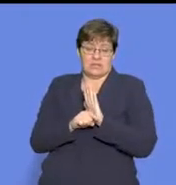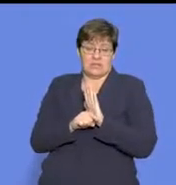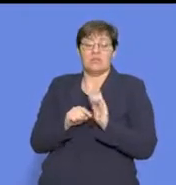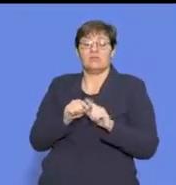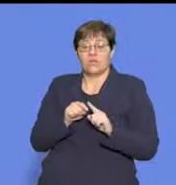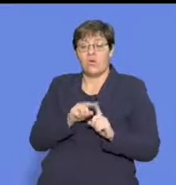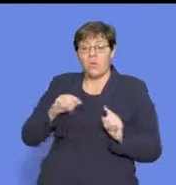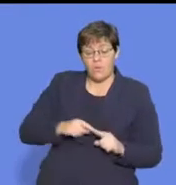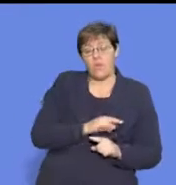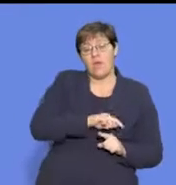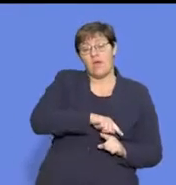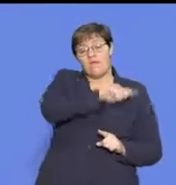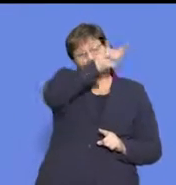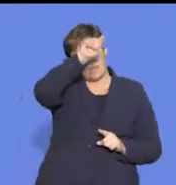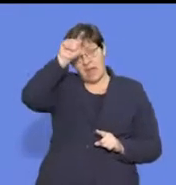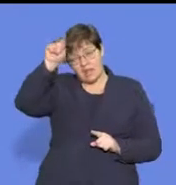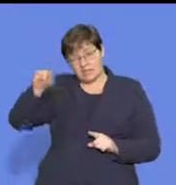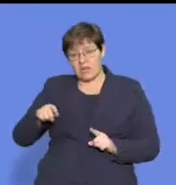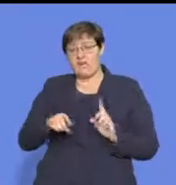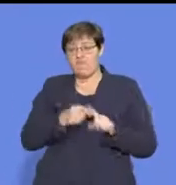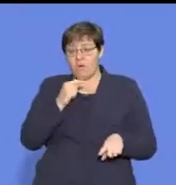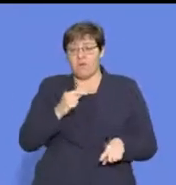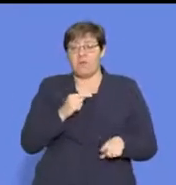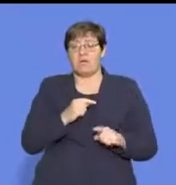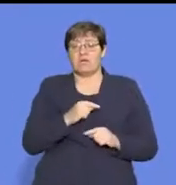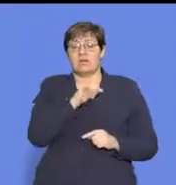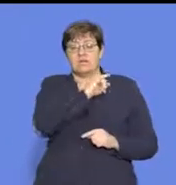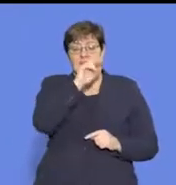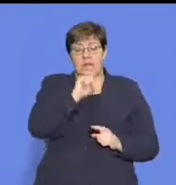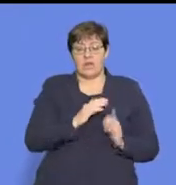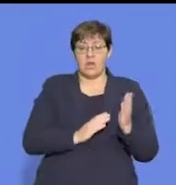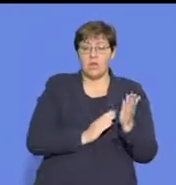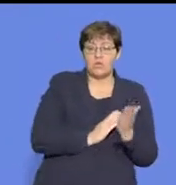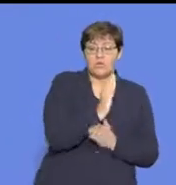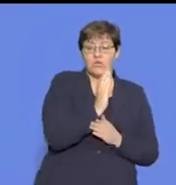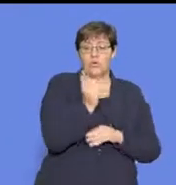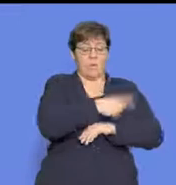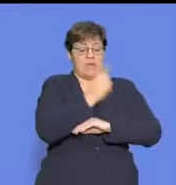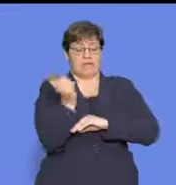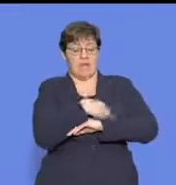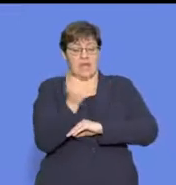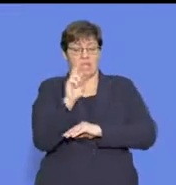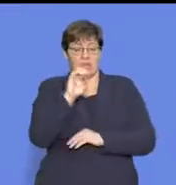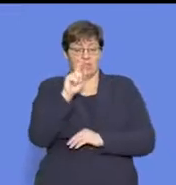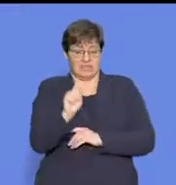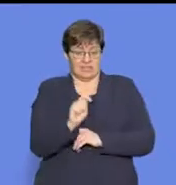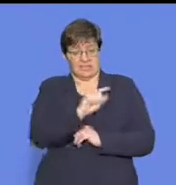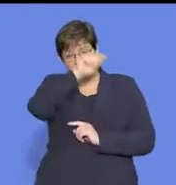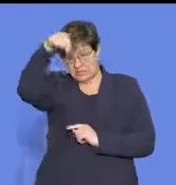the external circuit from the zinc electrode through the voltmeter,